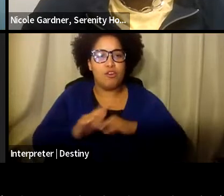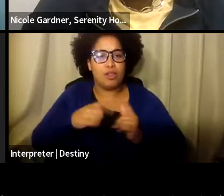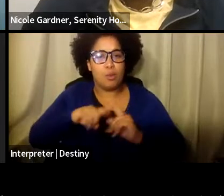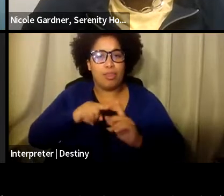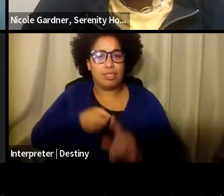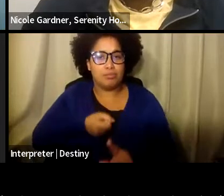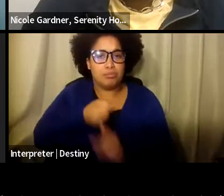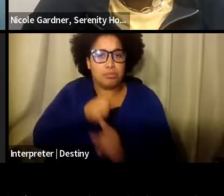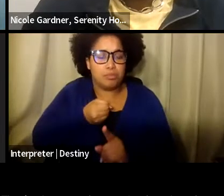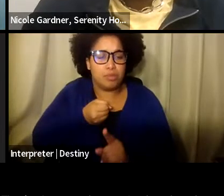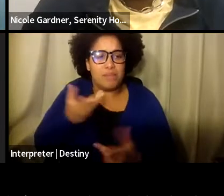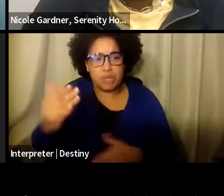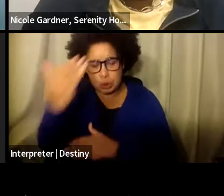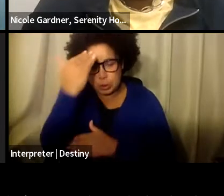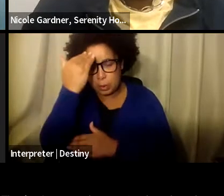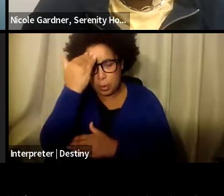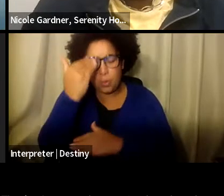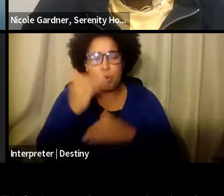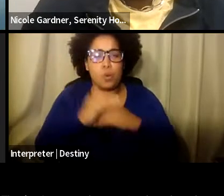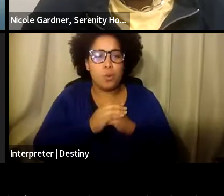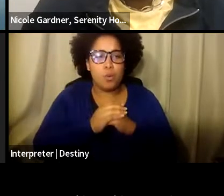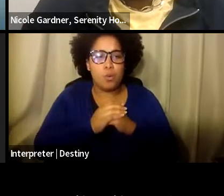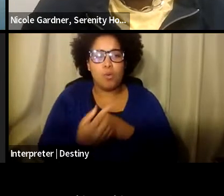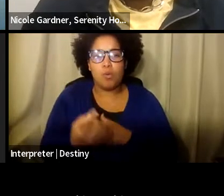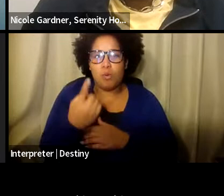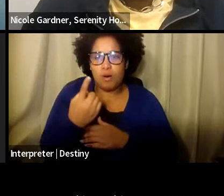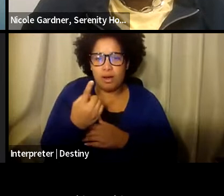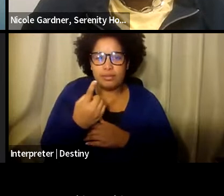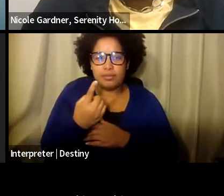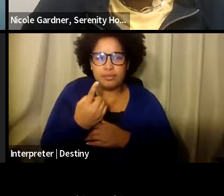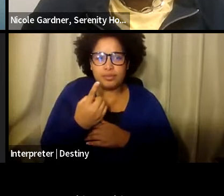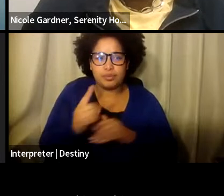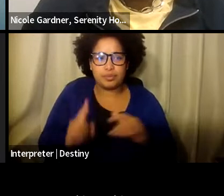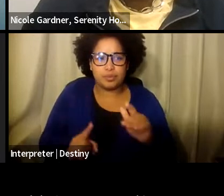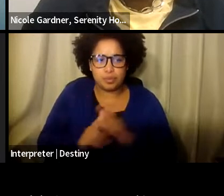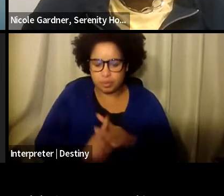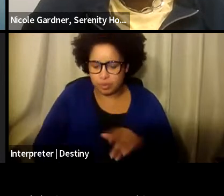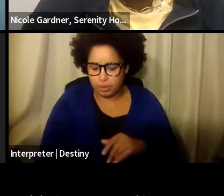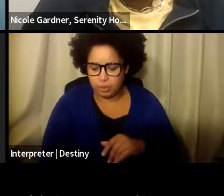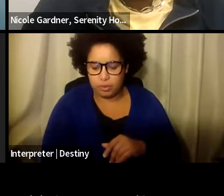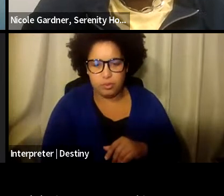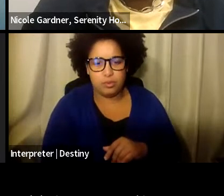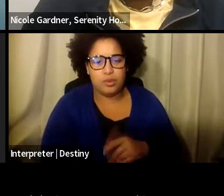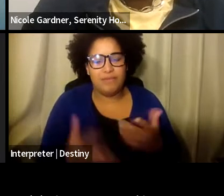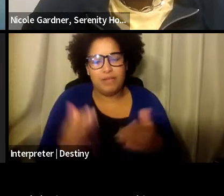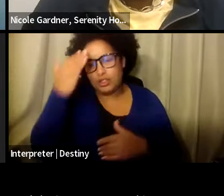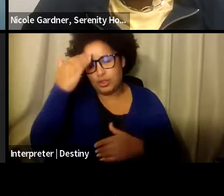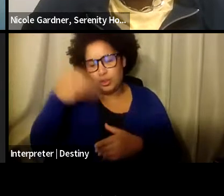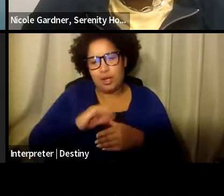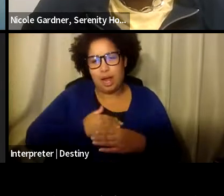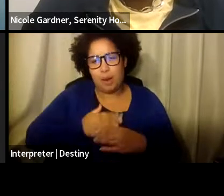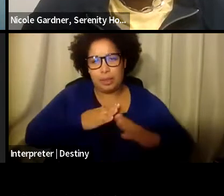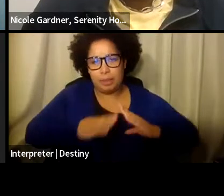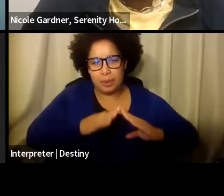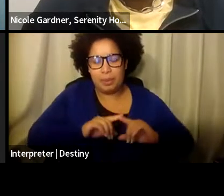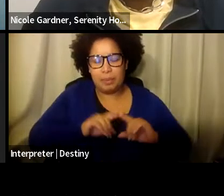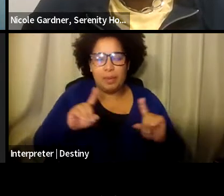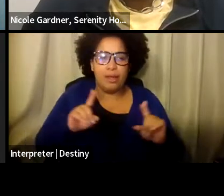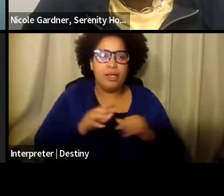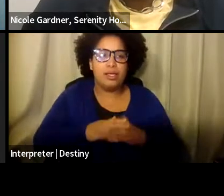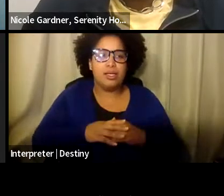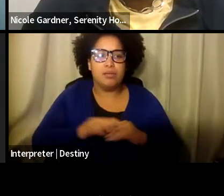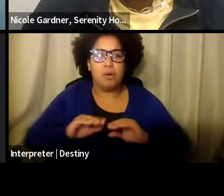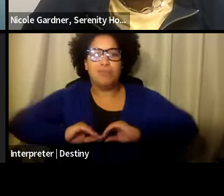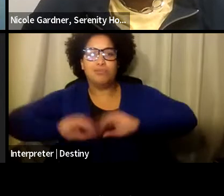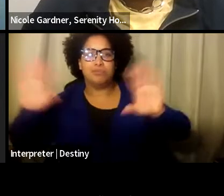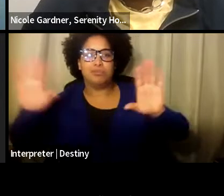we knew that one of the things that came to light, which I think we already knew in our community, but was really